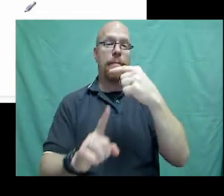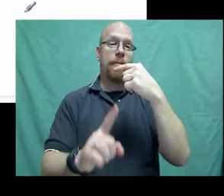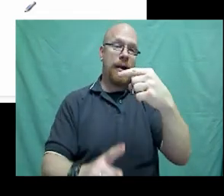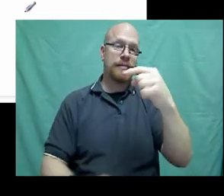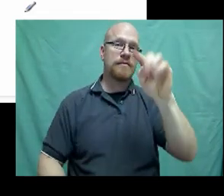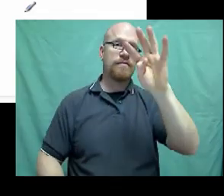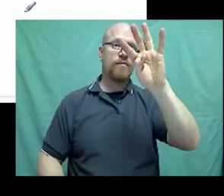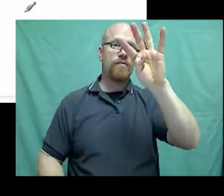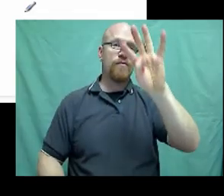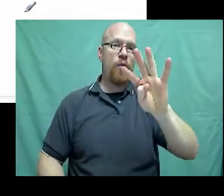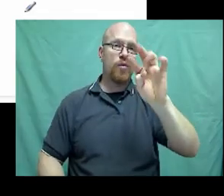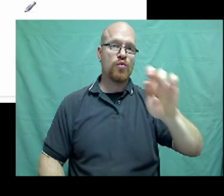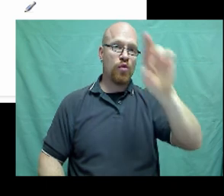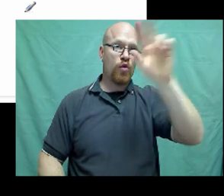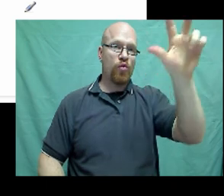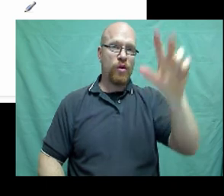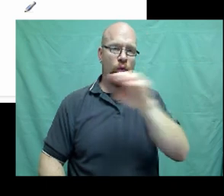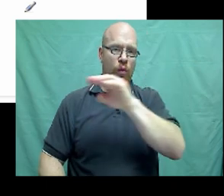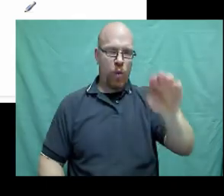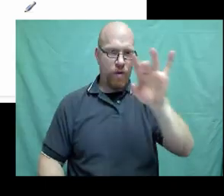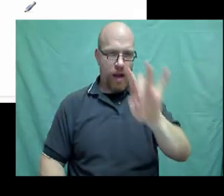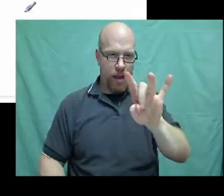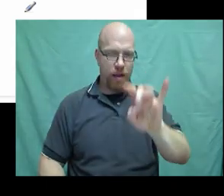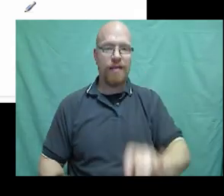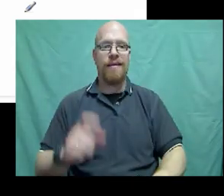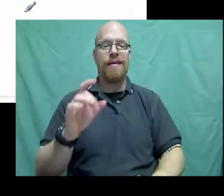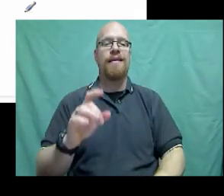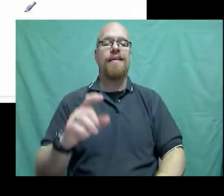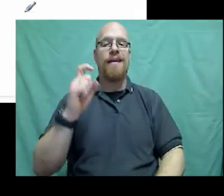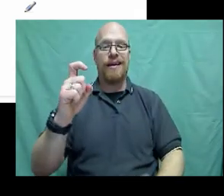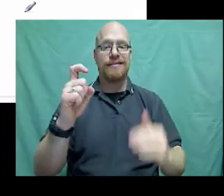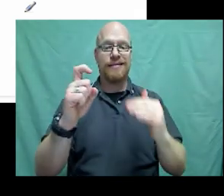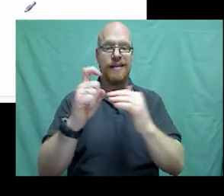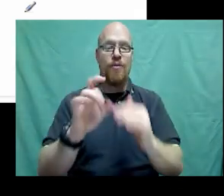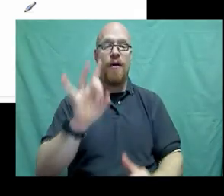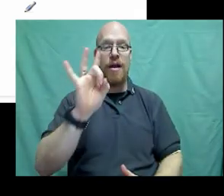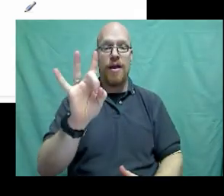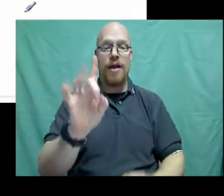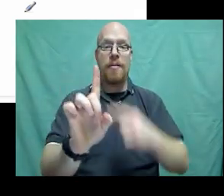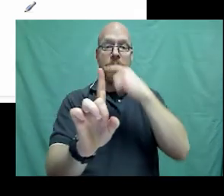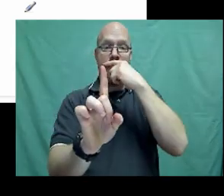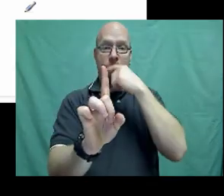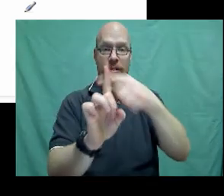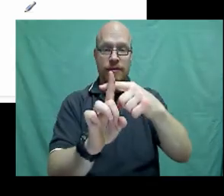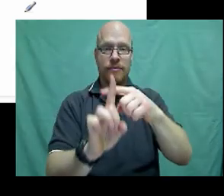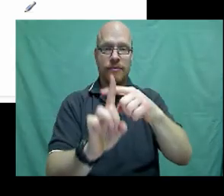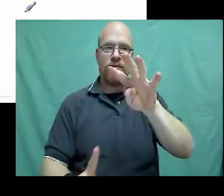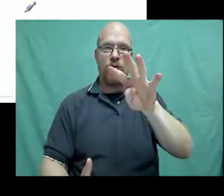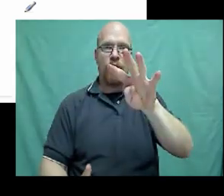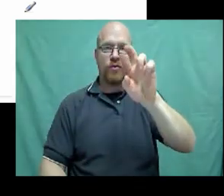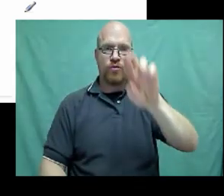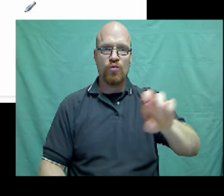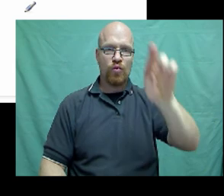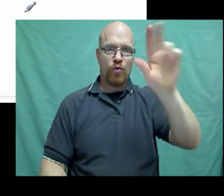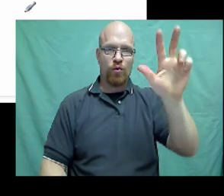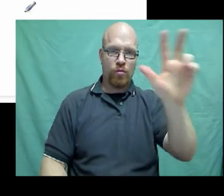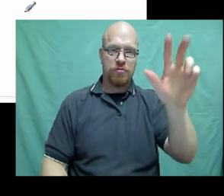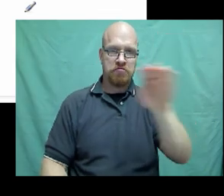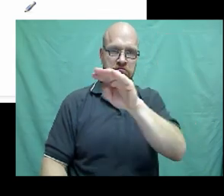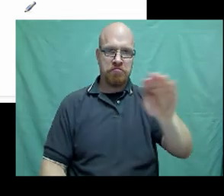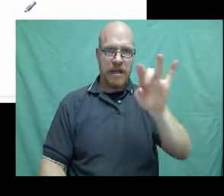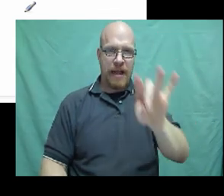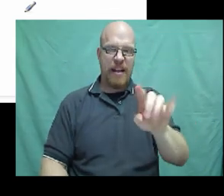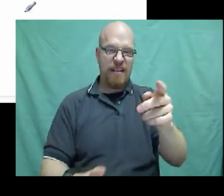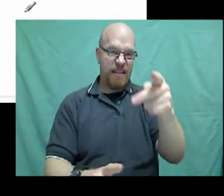Now, this x with 8 minus 4 squared root times square root of 3 over 8 and 8 plus 4 square root of